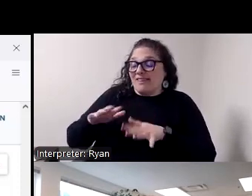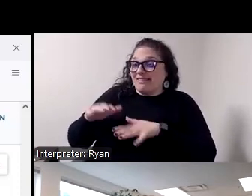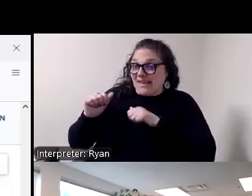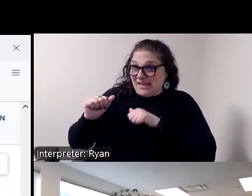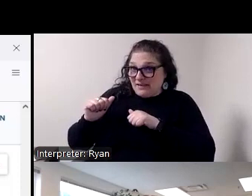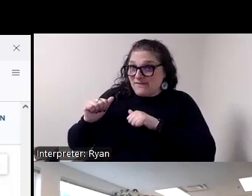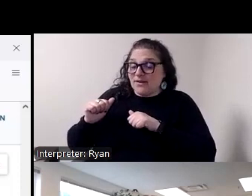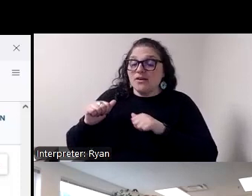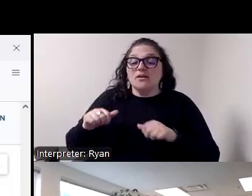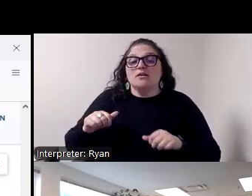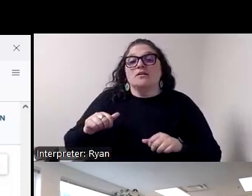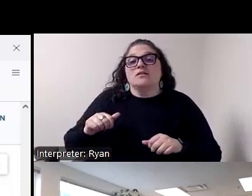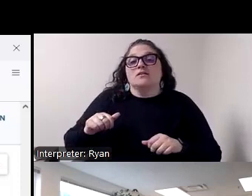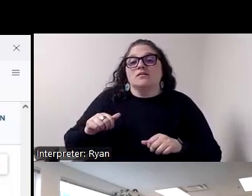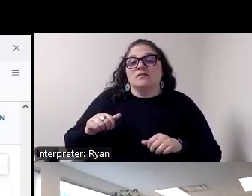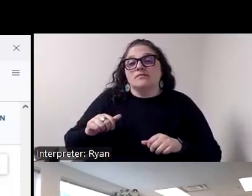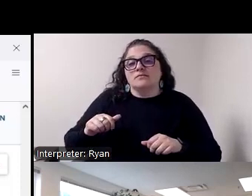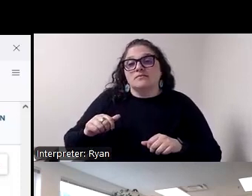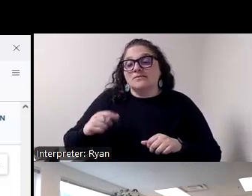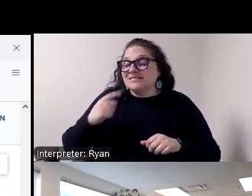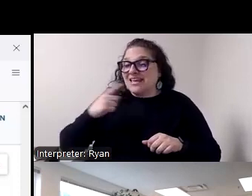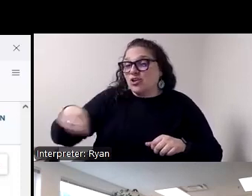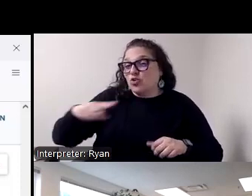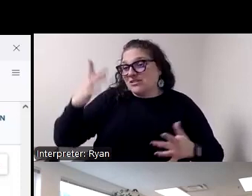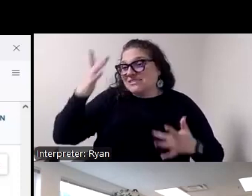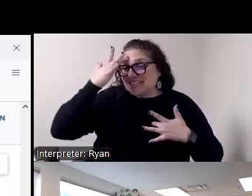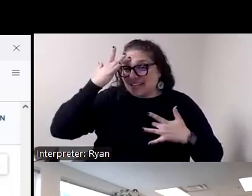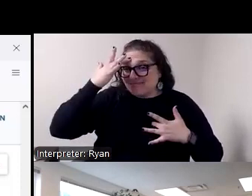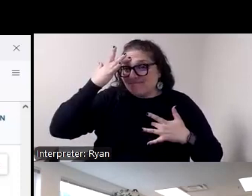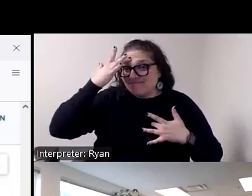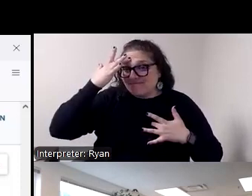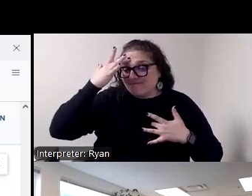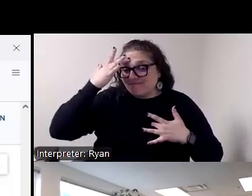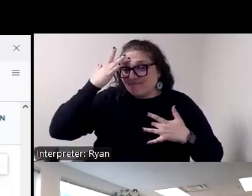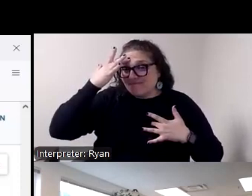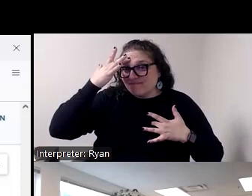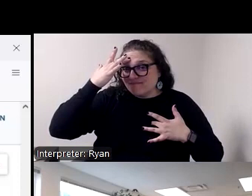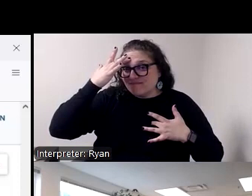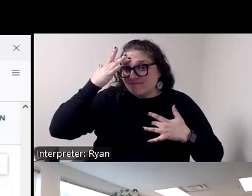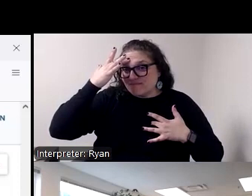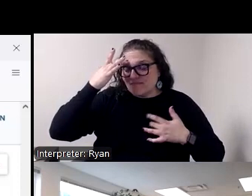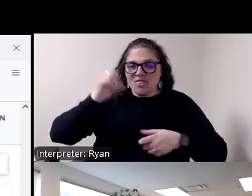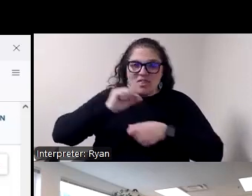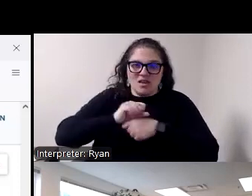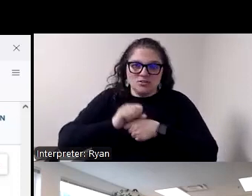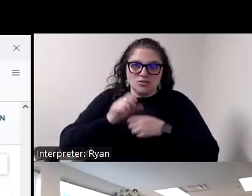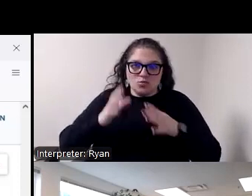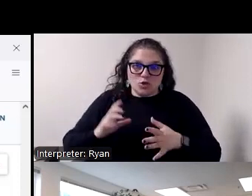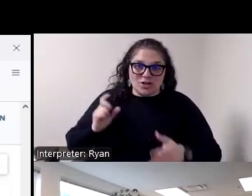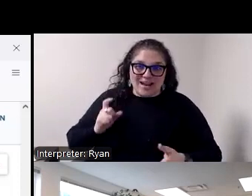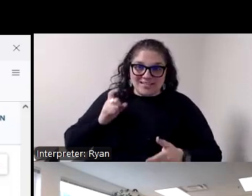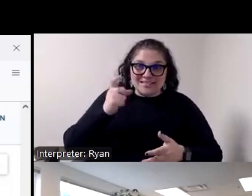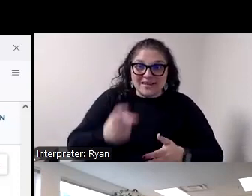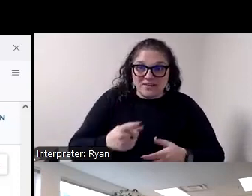sure that, you know, say you're sick and an employee has donated leave to